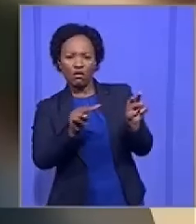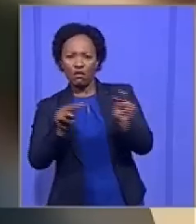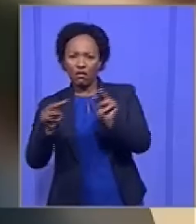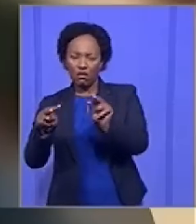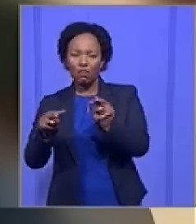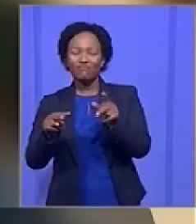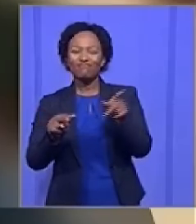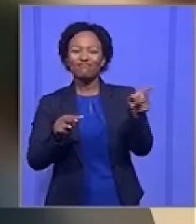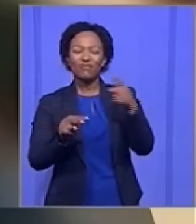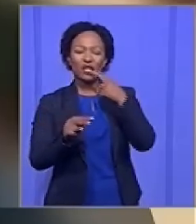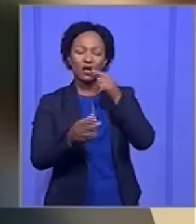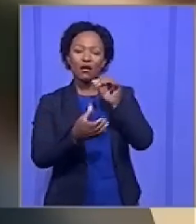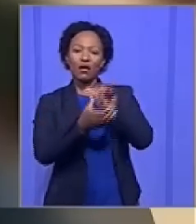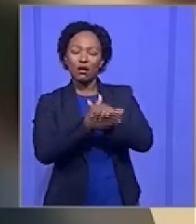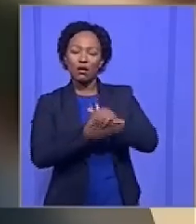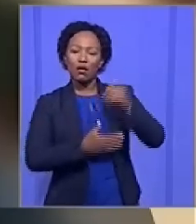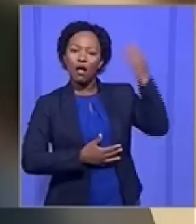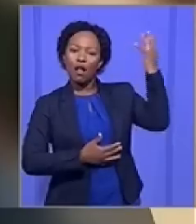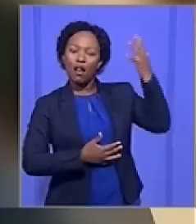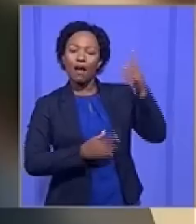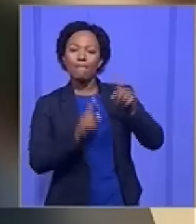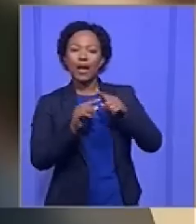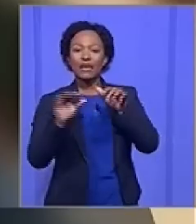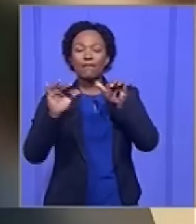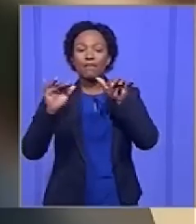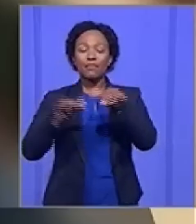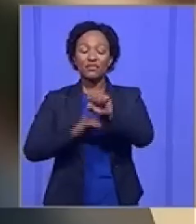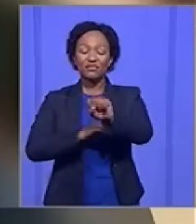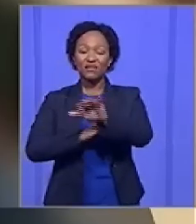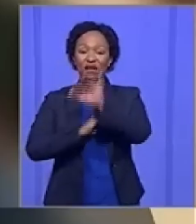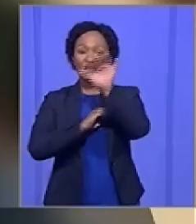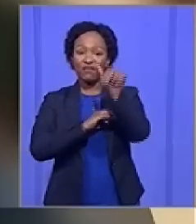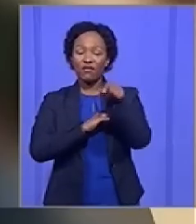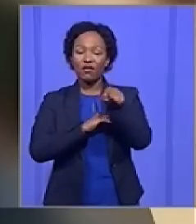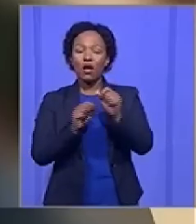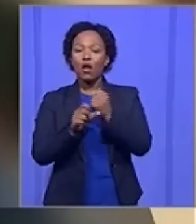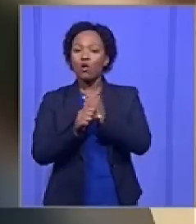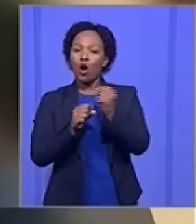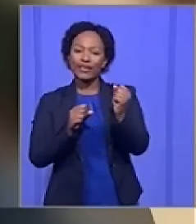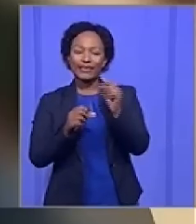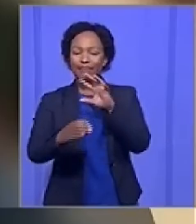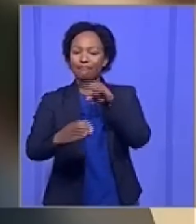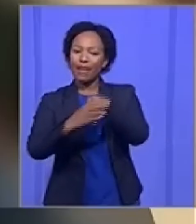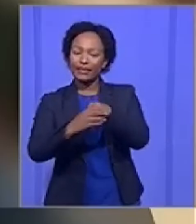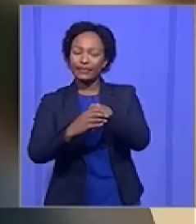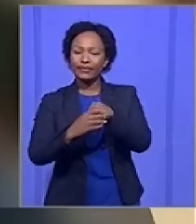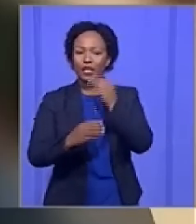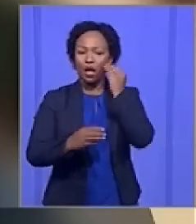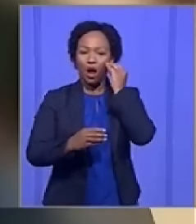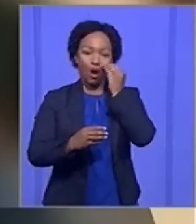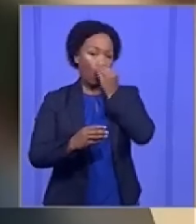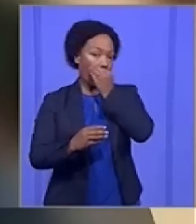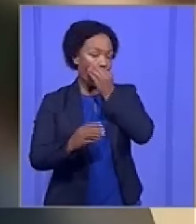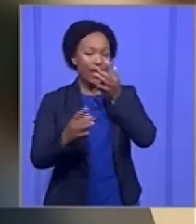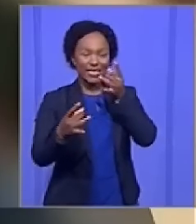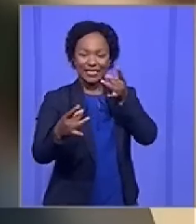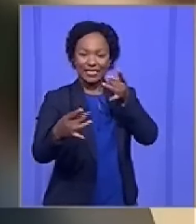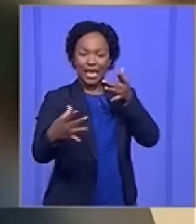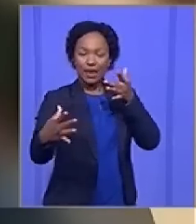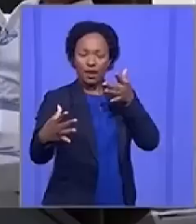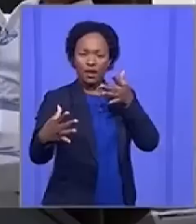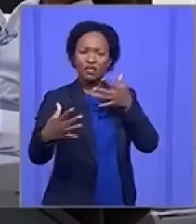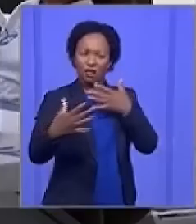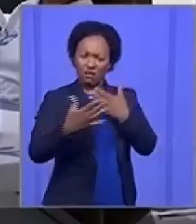South Africa, which is not San, Khoisan or Bushman, will get a clear understanding and fully agree